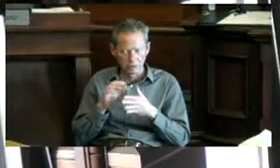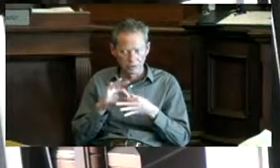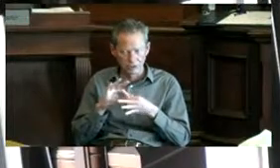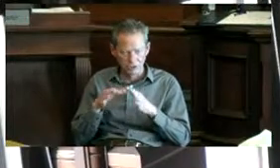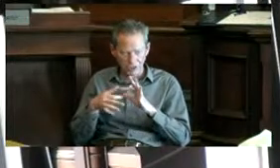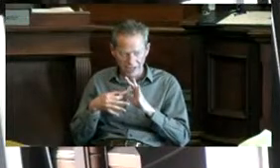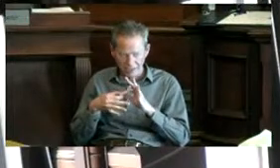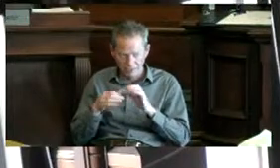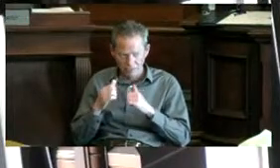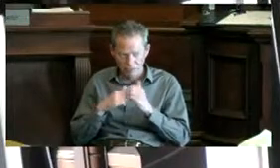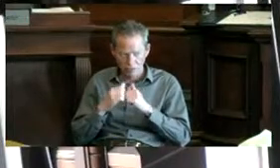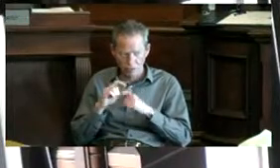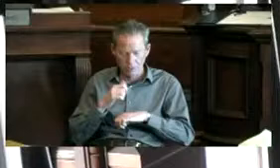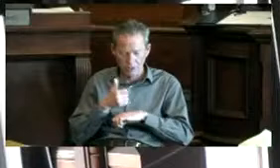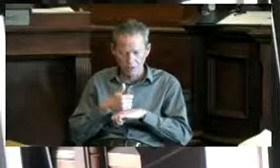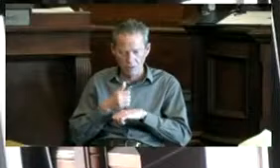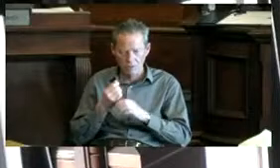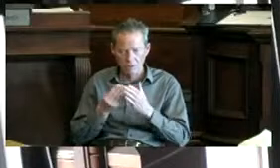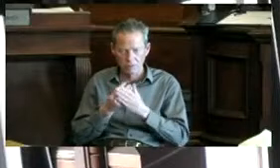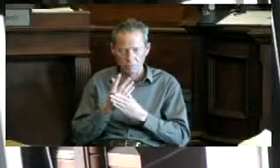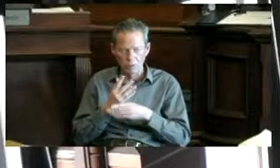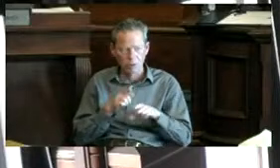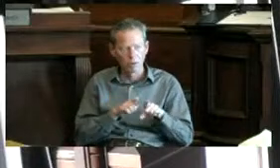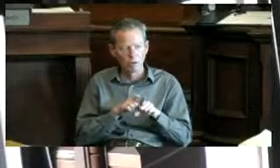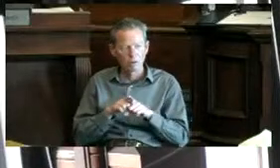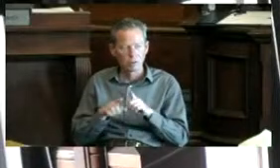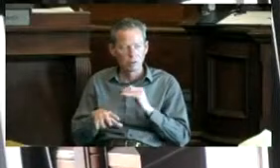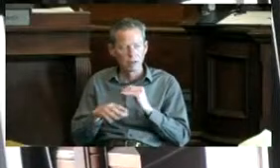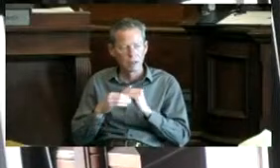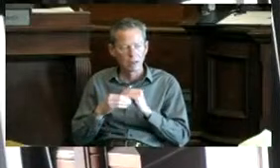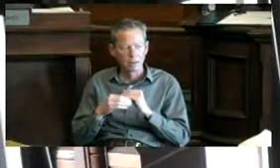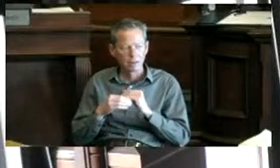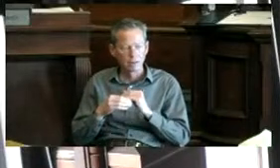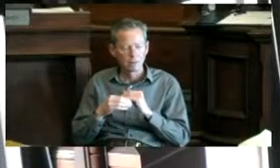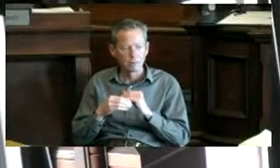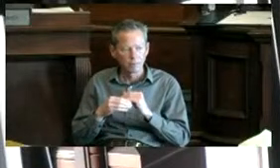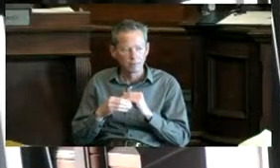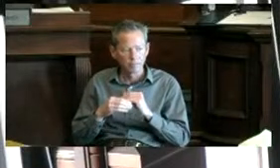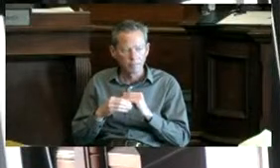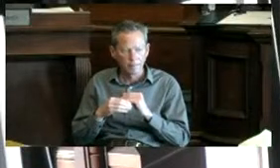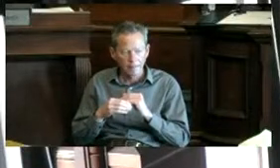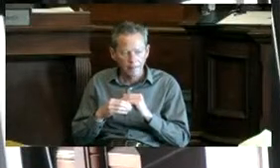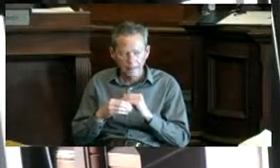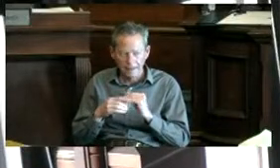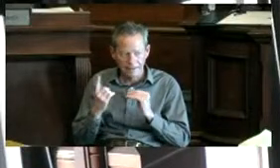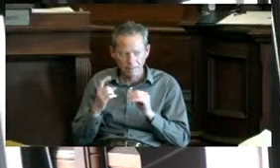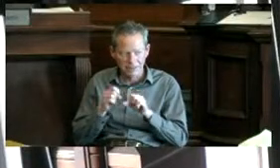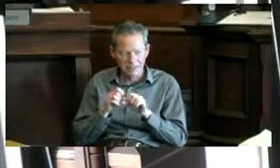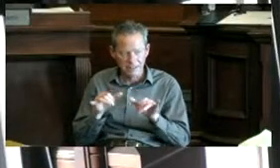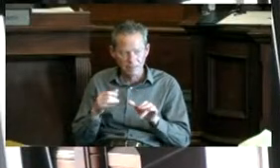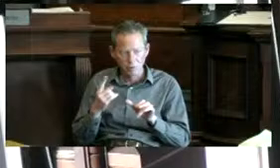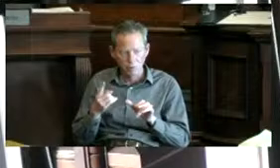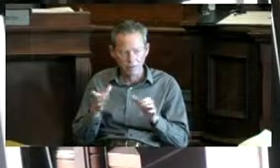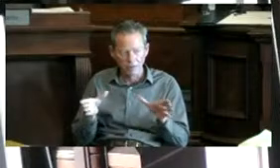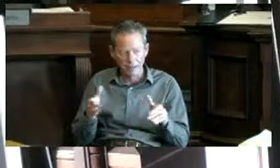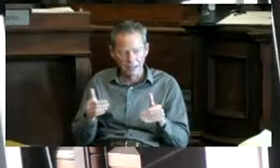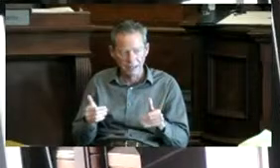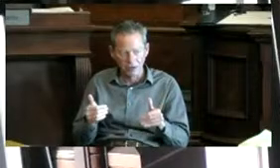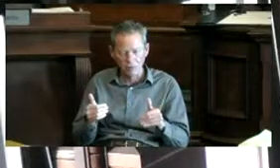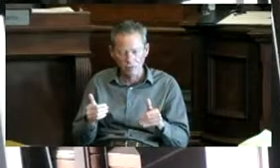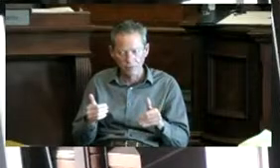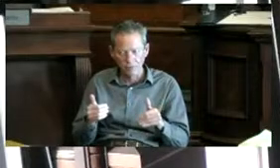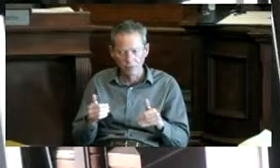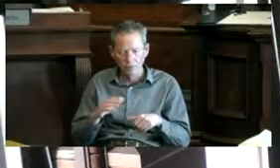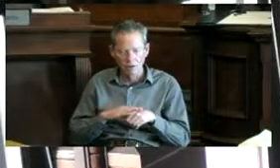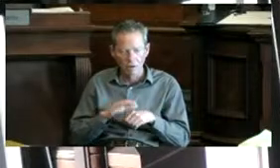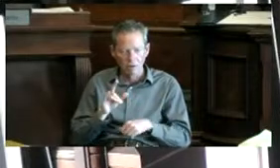spring. And we're also adding a full Ansel hood system to one of the containers. Only one of the main containers